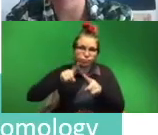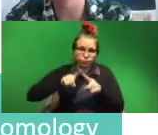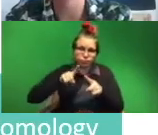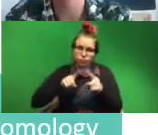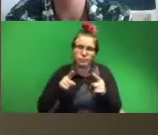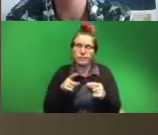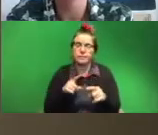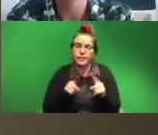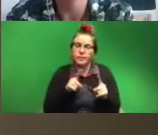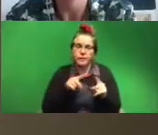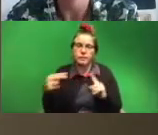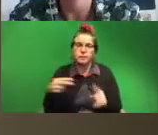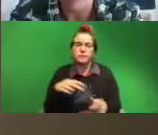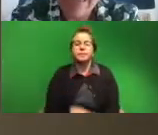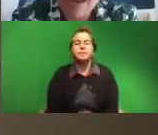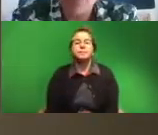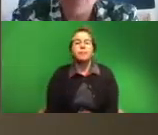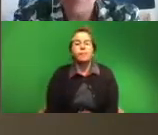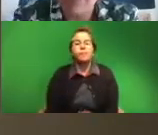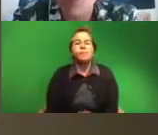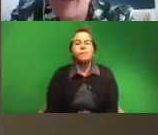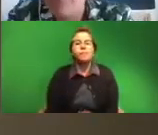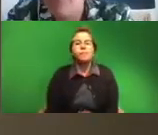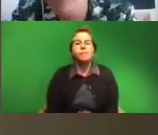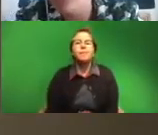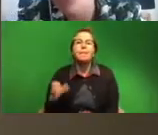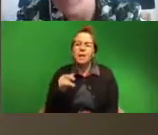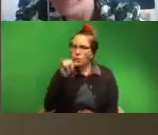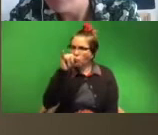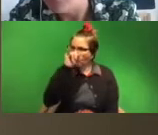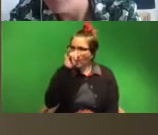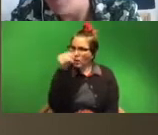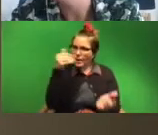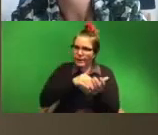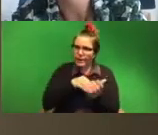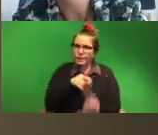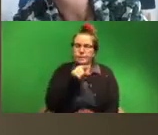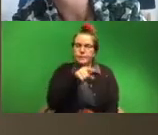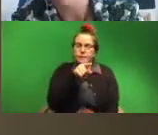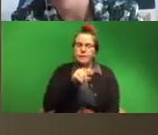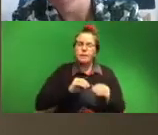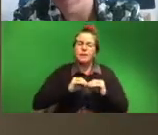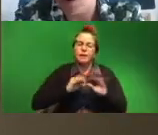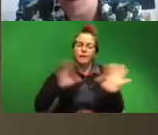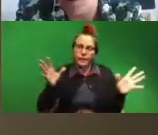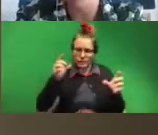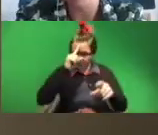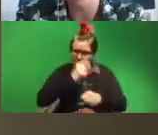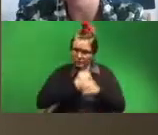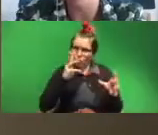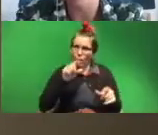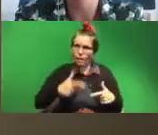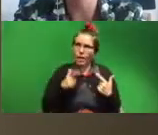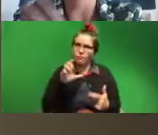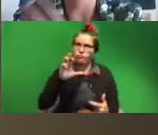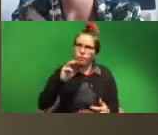aspects. Now again, I'm bringing back the rhino because we Obviously, when we think about wildlife crime, we think